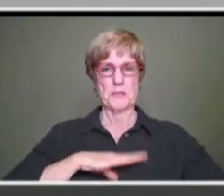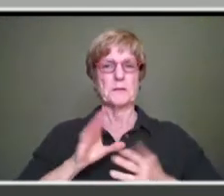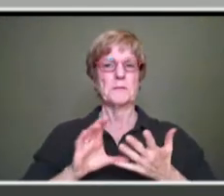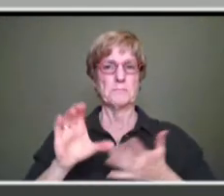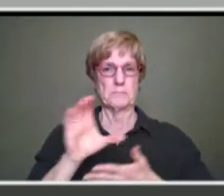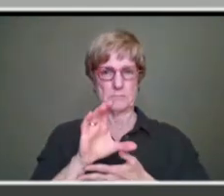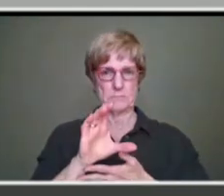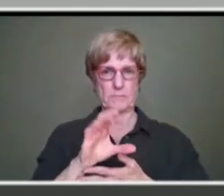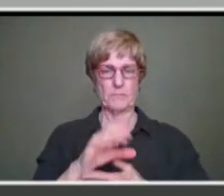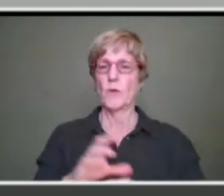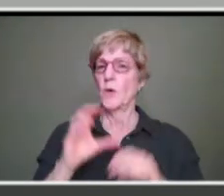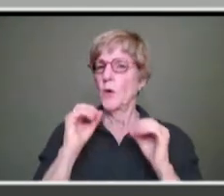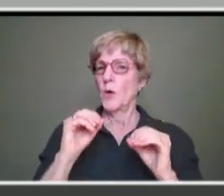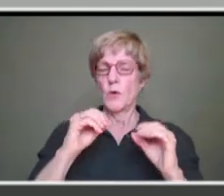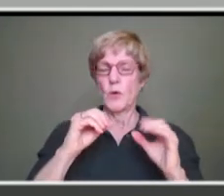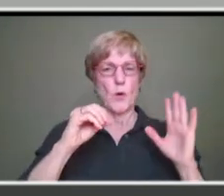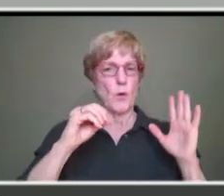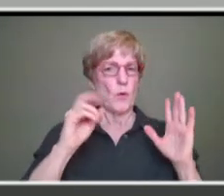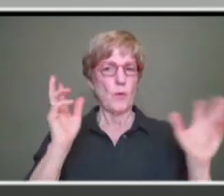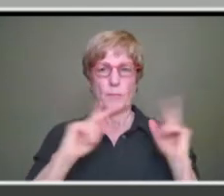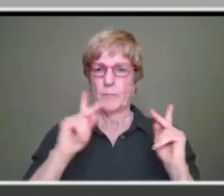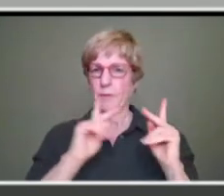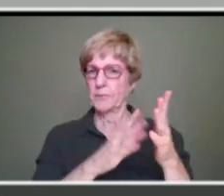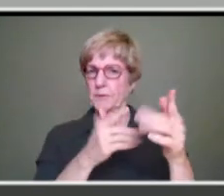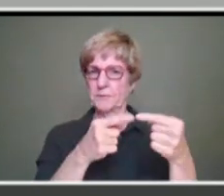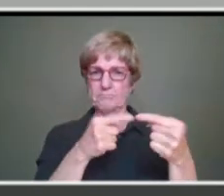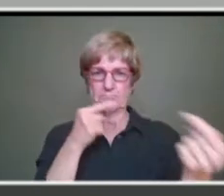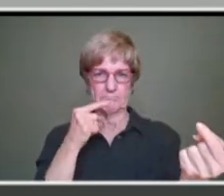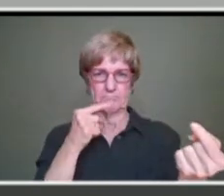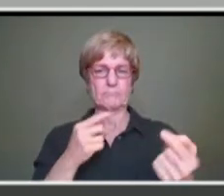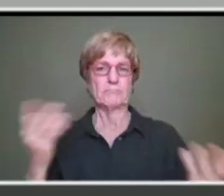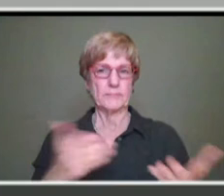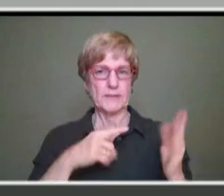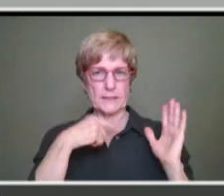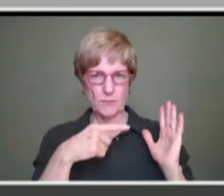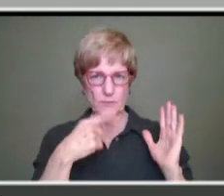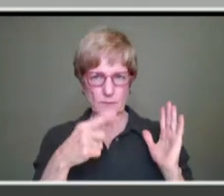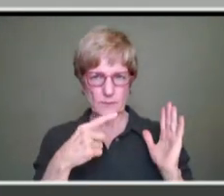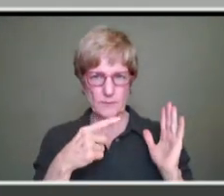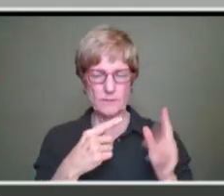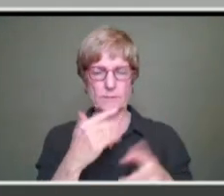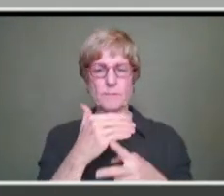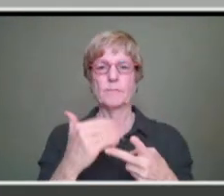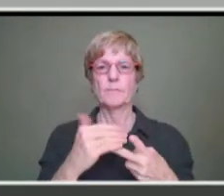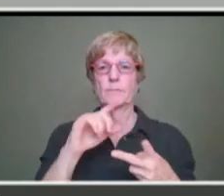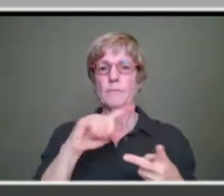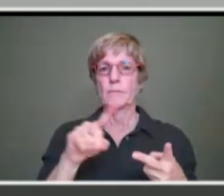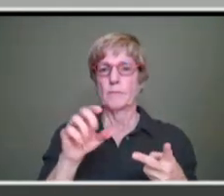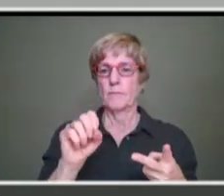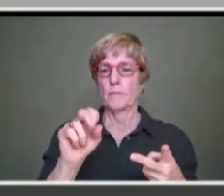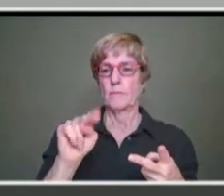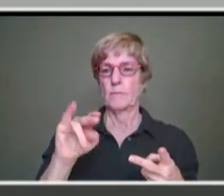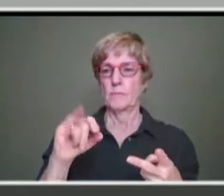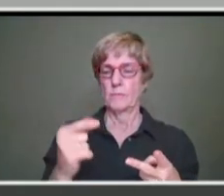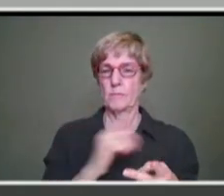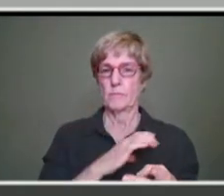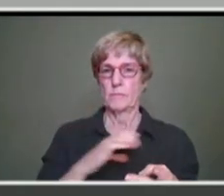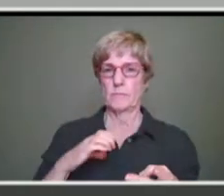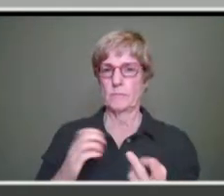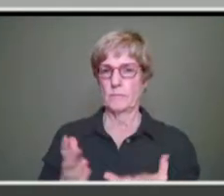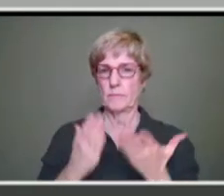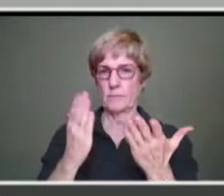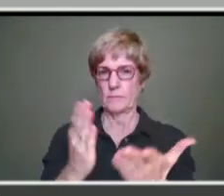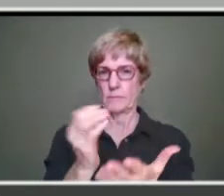had no public opposition to the petition at the public hearing the zoning committee recommends approval